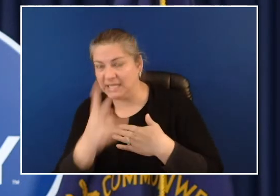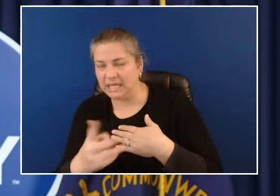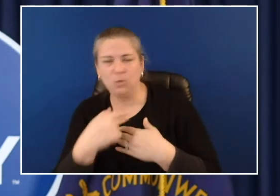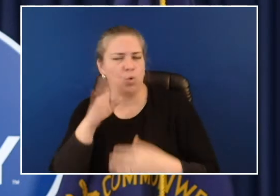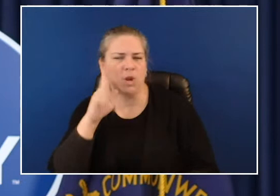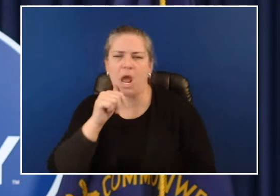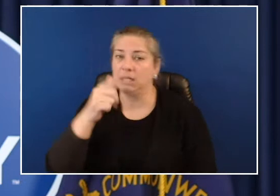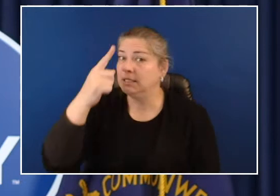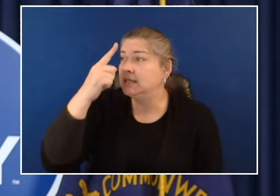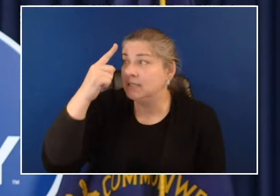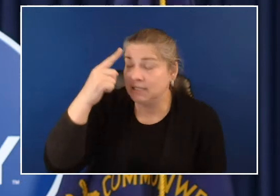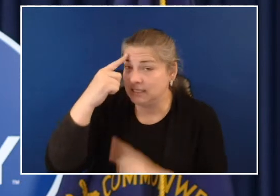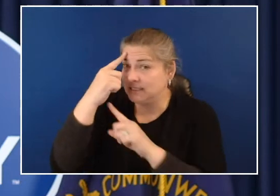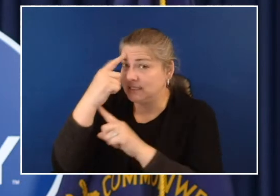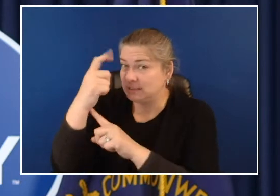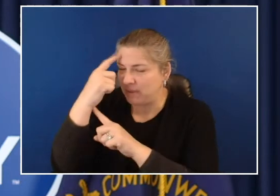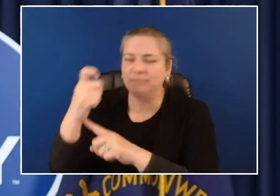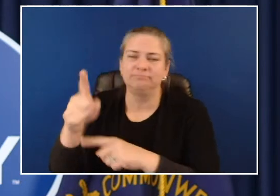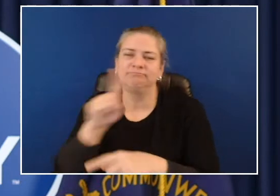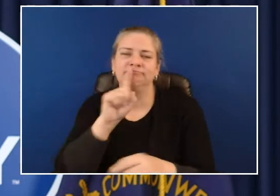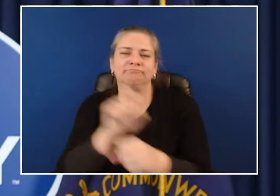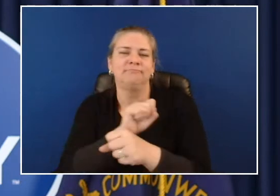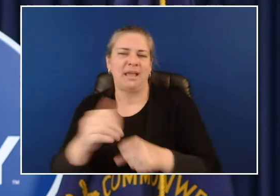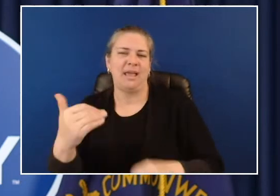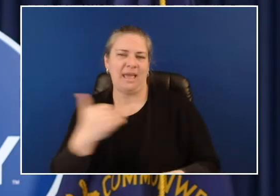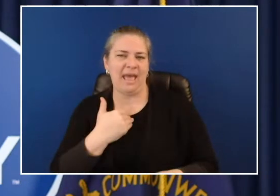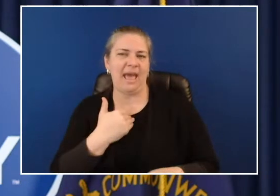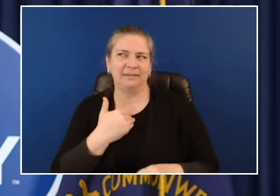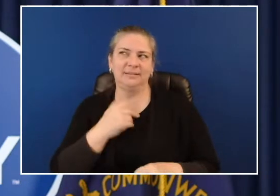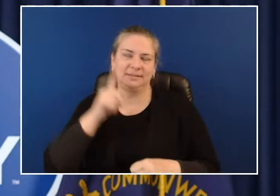were foreign powers at work trying to